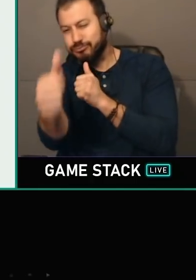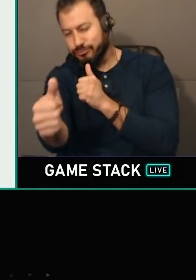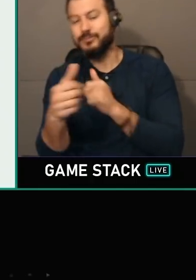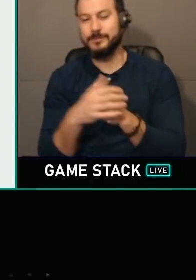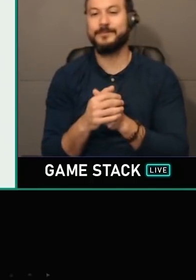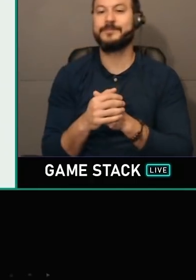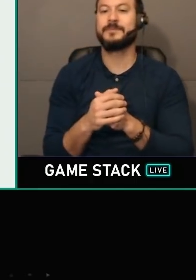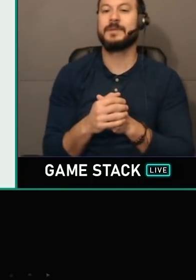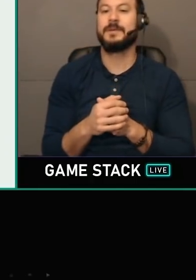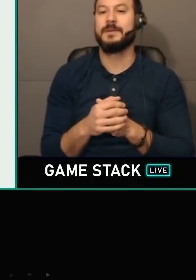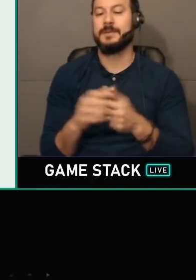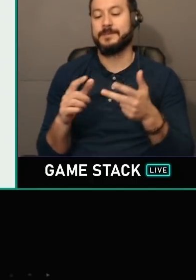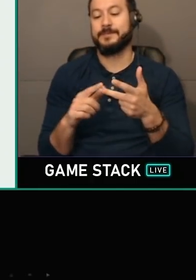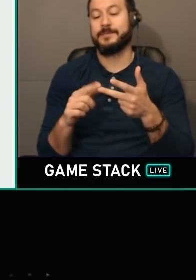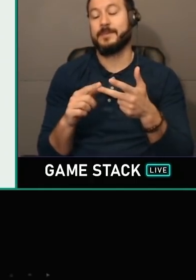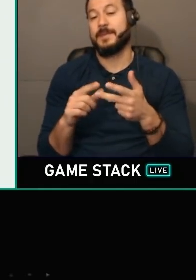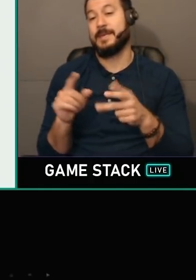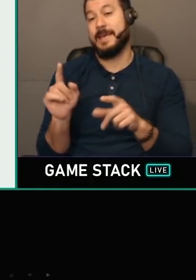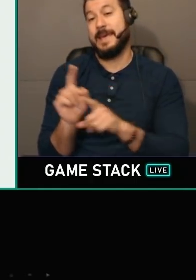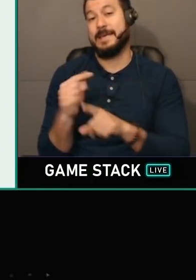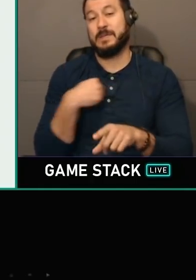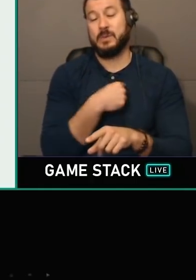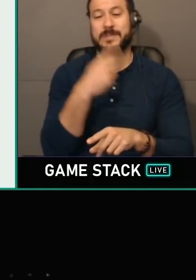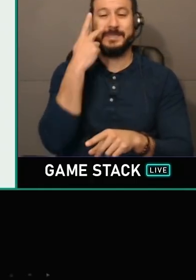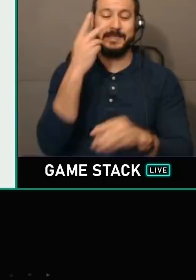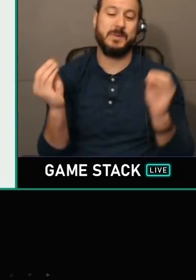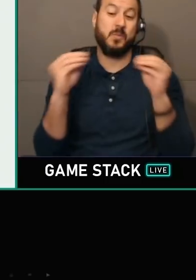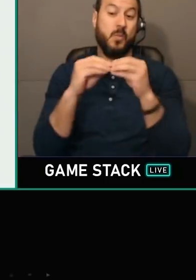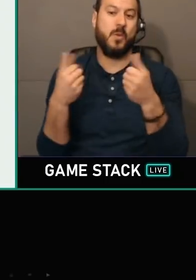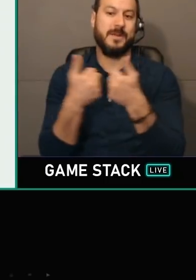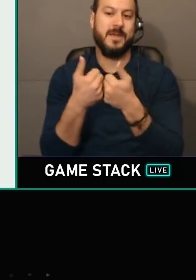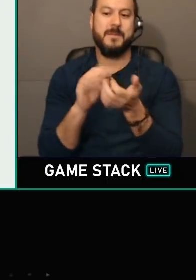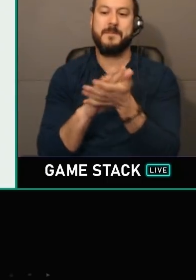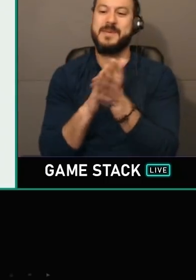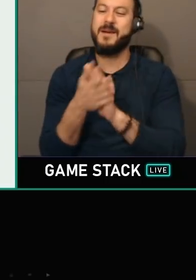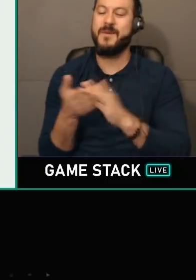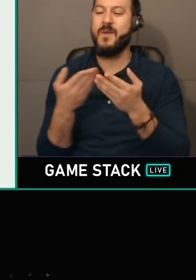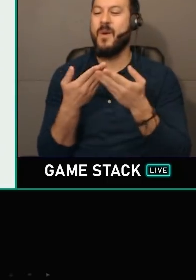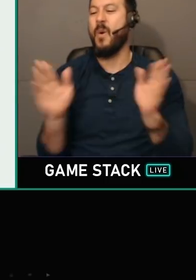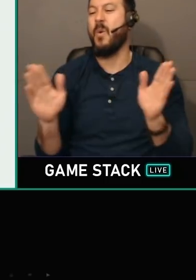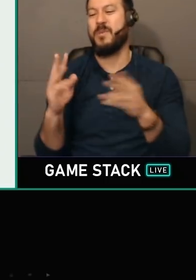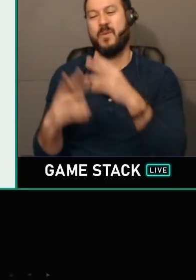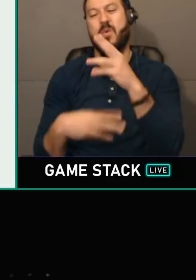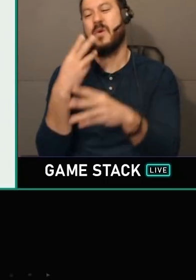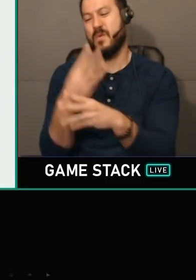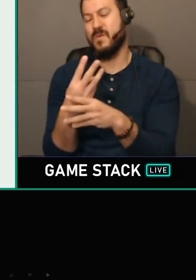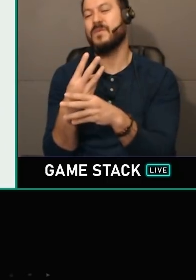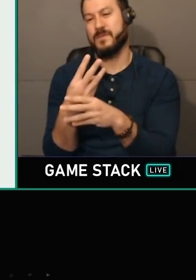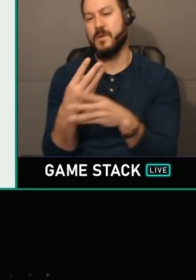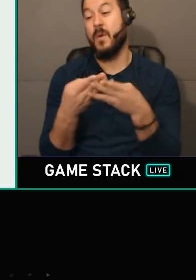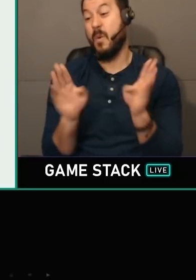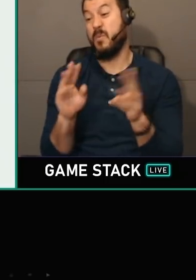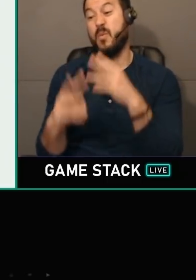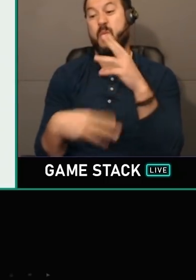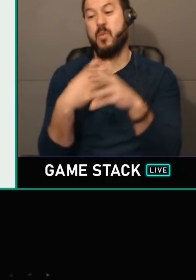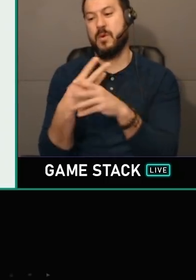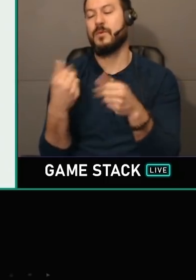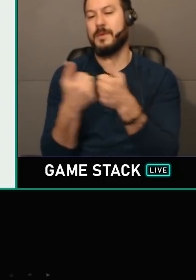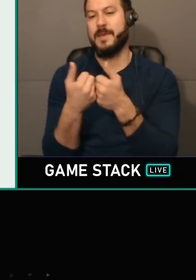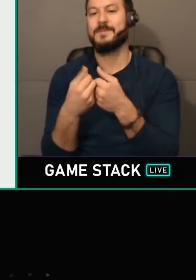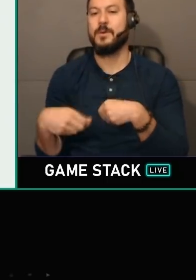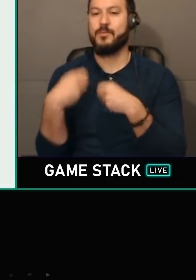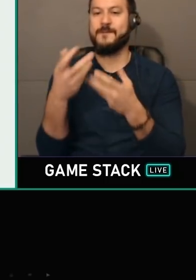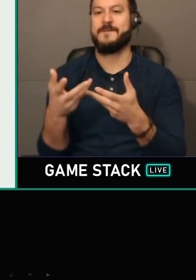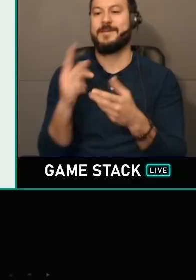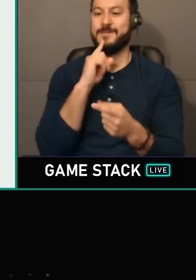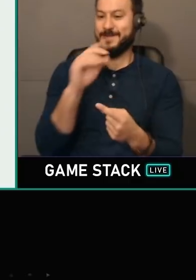Lastly, as we have seen, more games are becoming open world. Open world games provide a